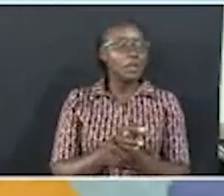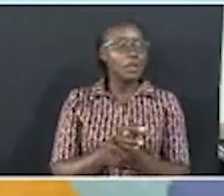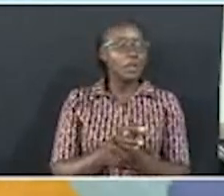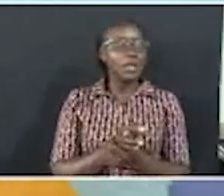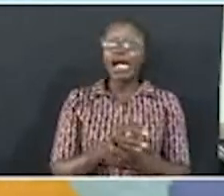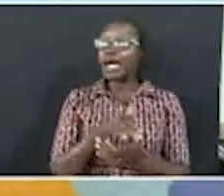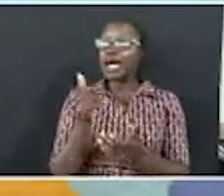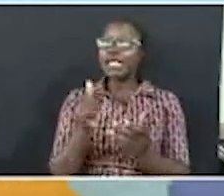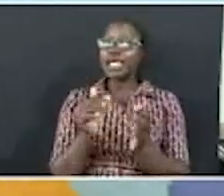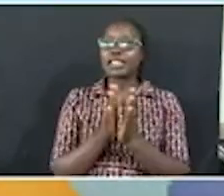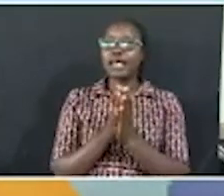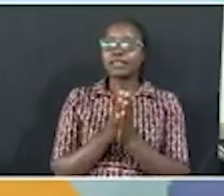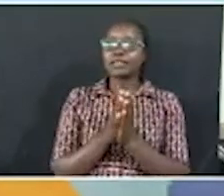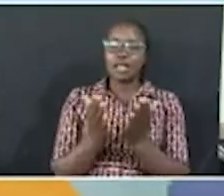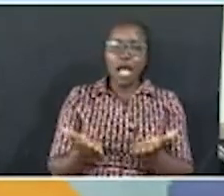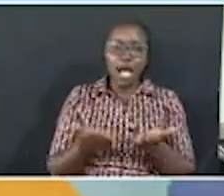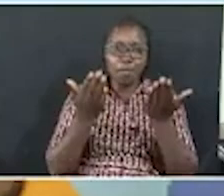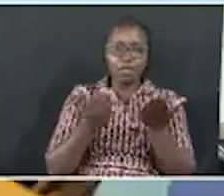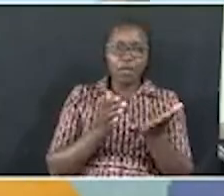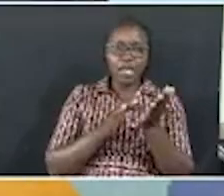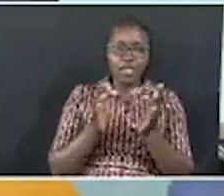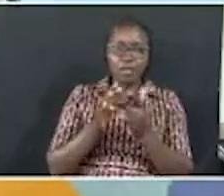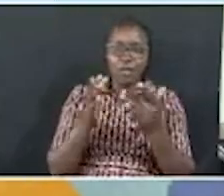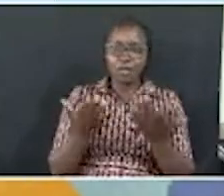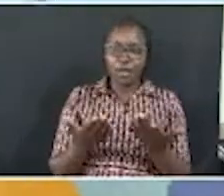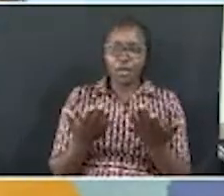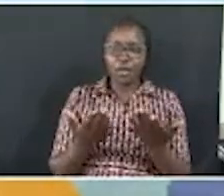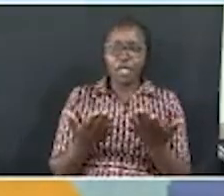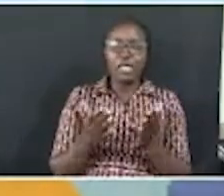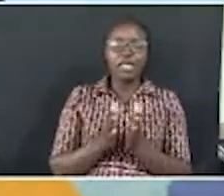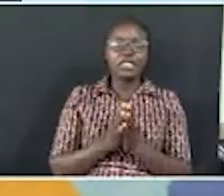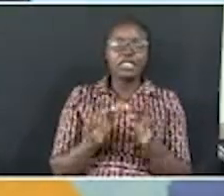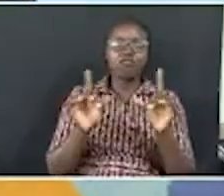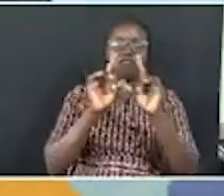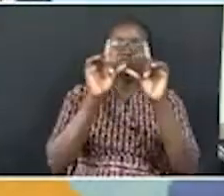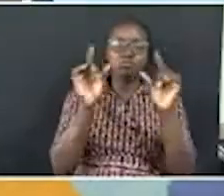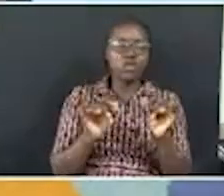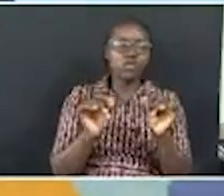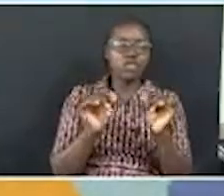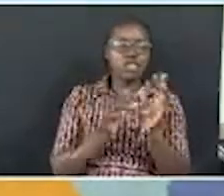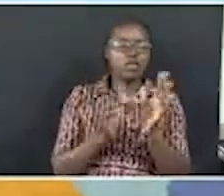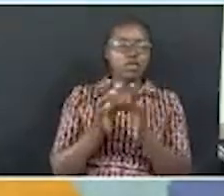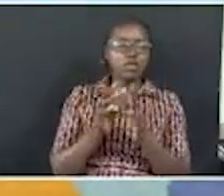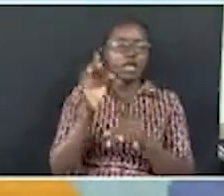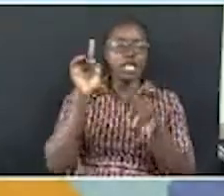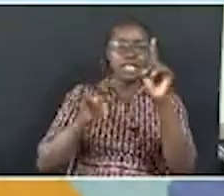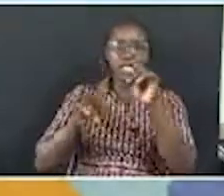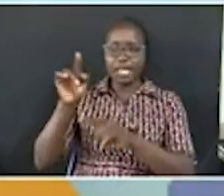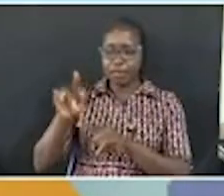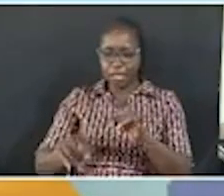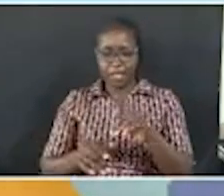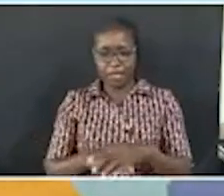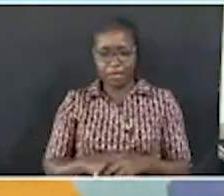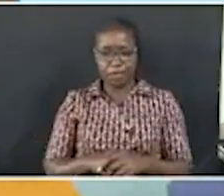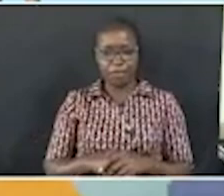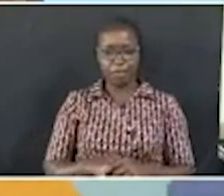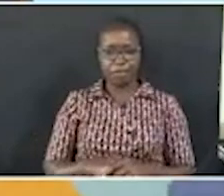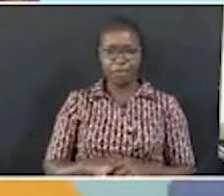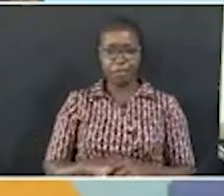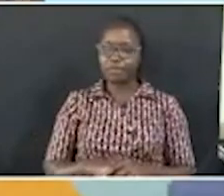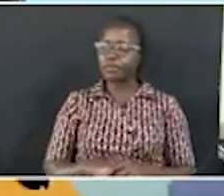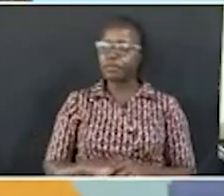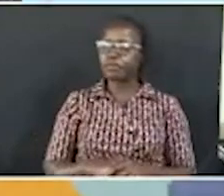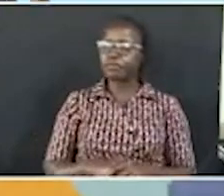Amplified Bible. Let's go to the Amplified Bible. Now, this is a paraphrase Bible and it's quite dynamic. Amplified Bible,